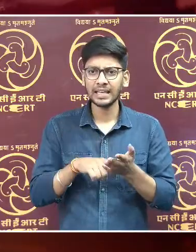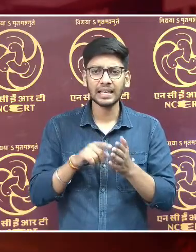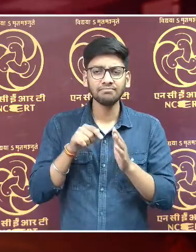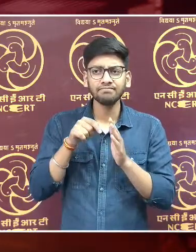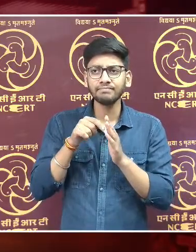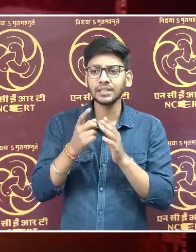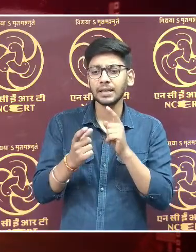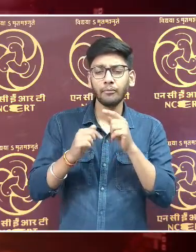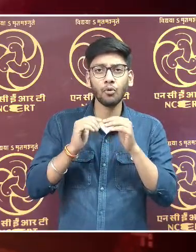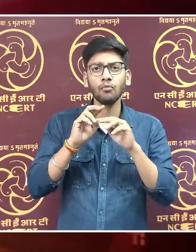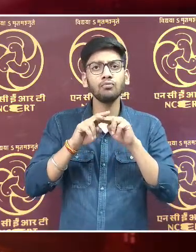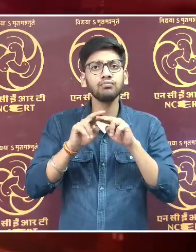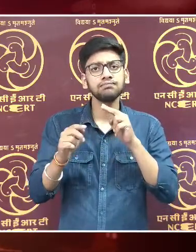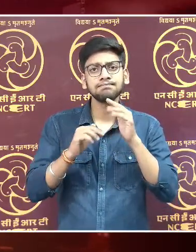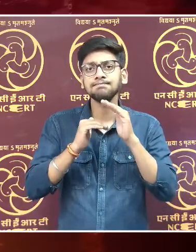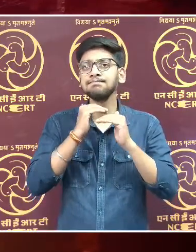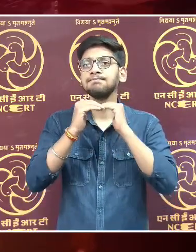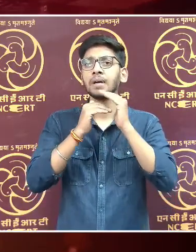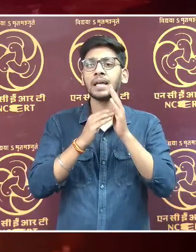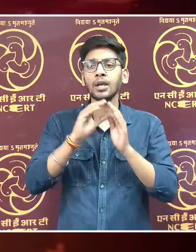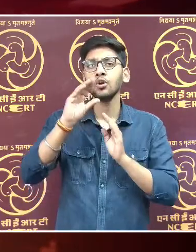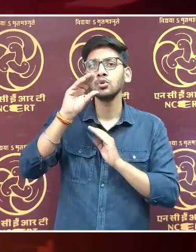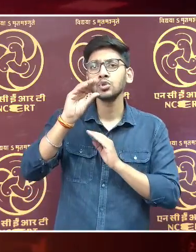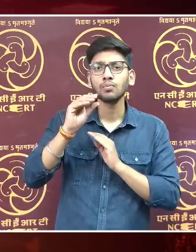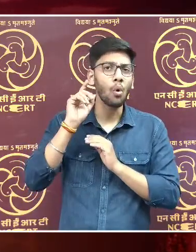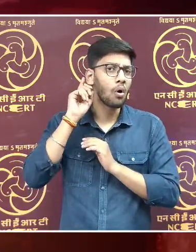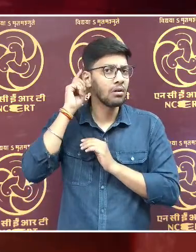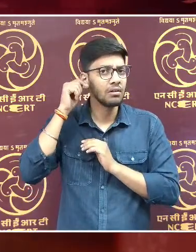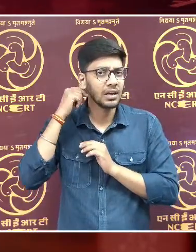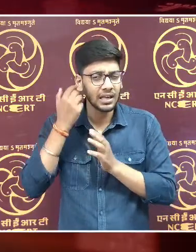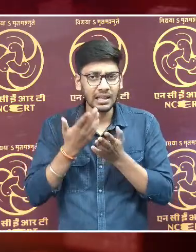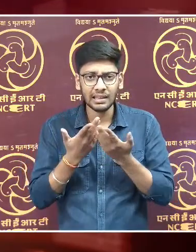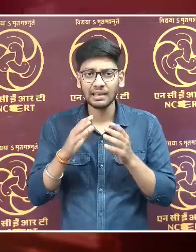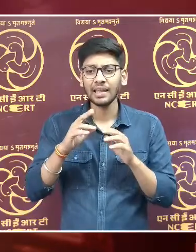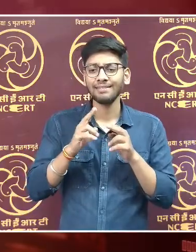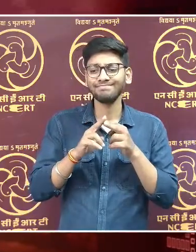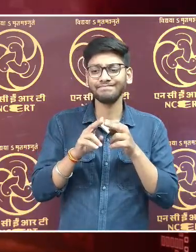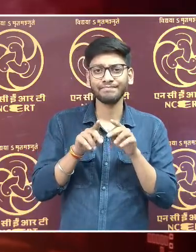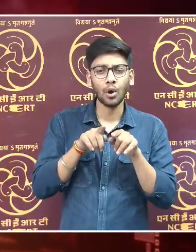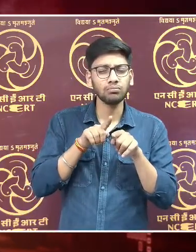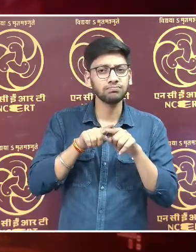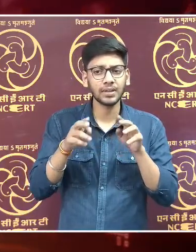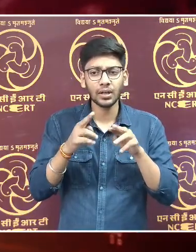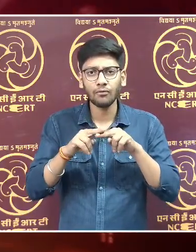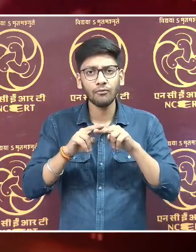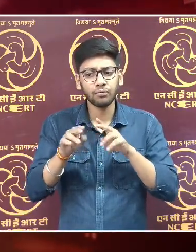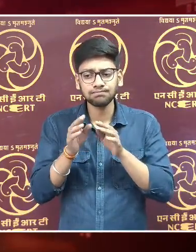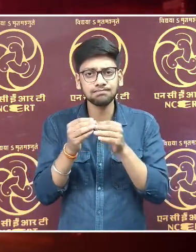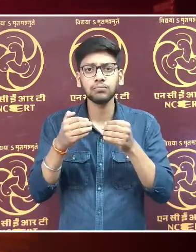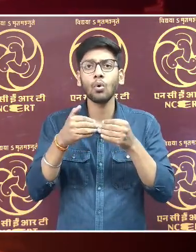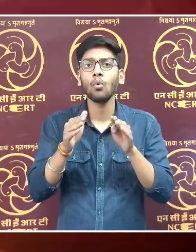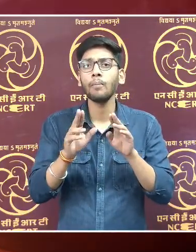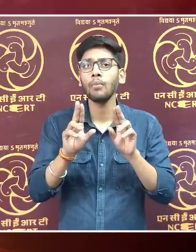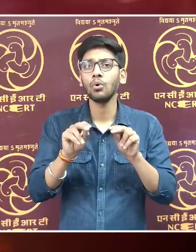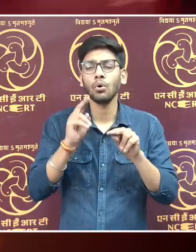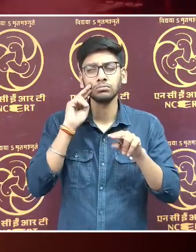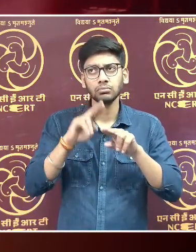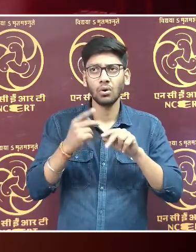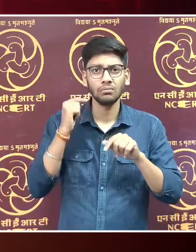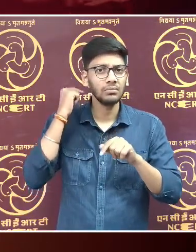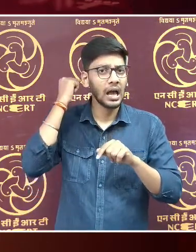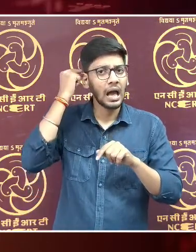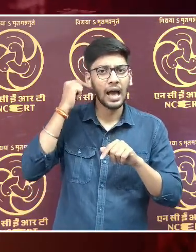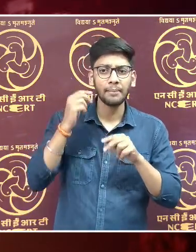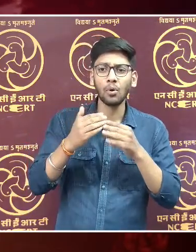is a small ear. Yeah. This the canal itself, it's like very narrow. It's not open properly, and here there is no opening of the ear